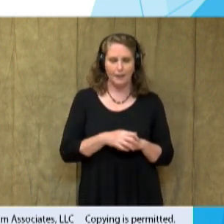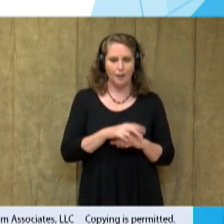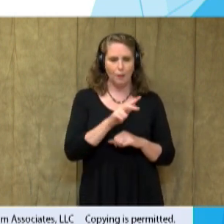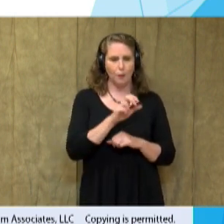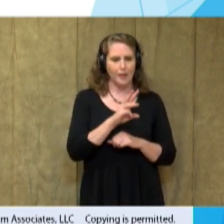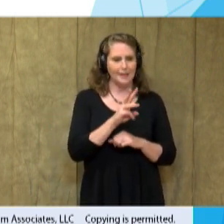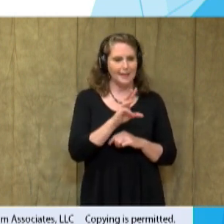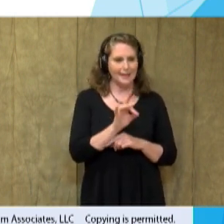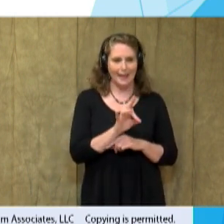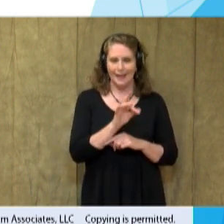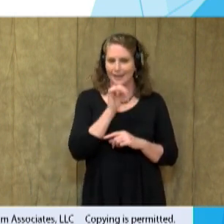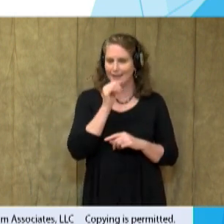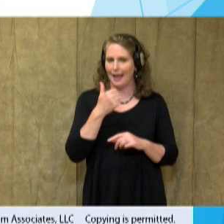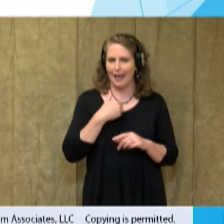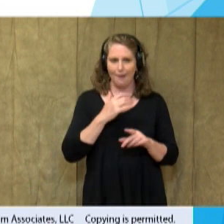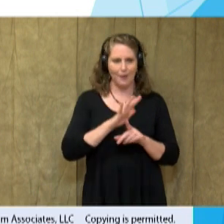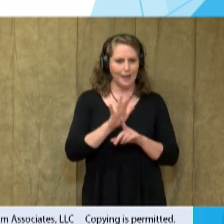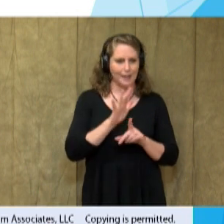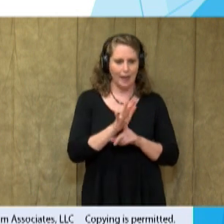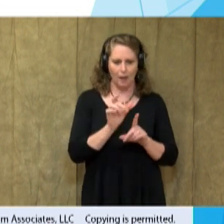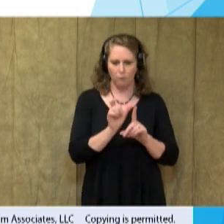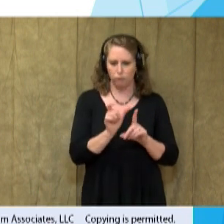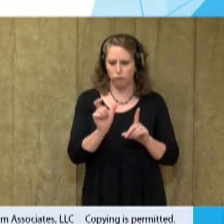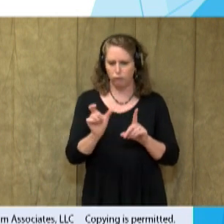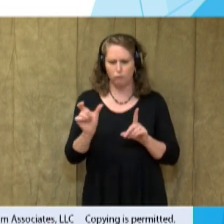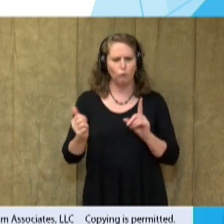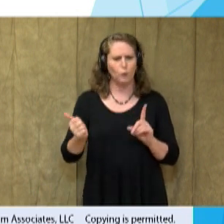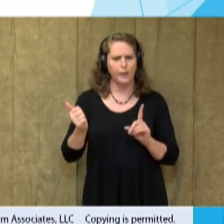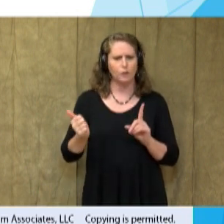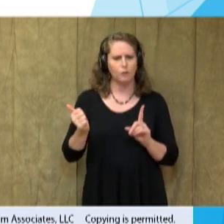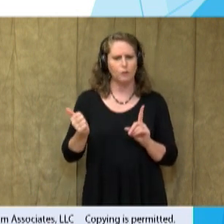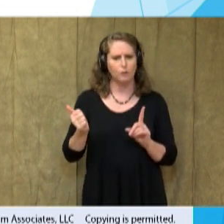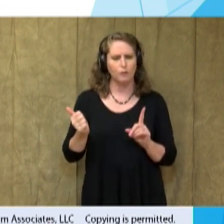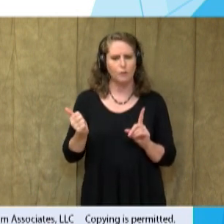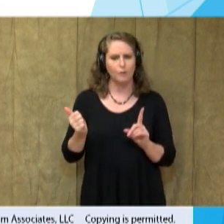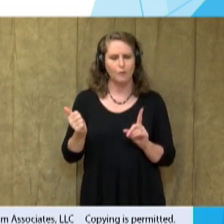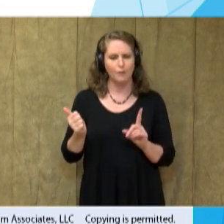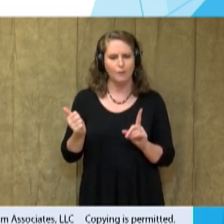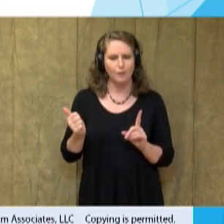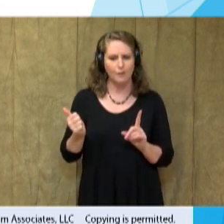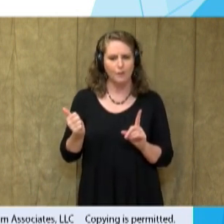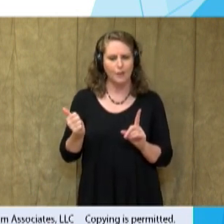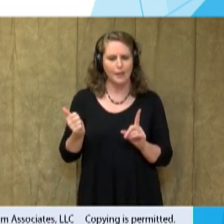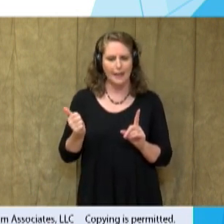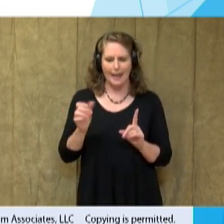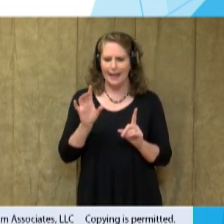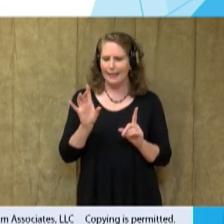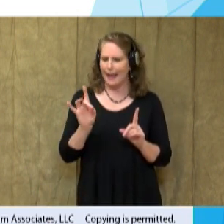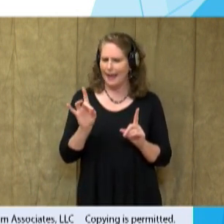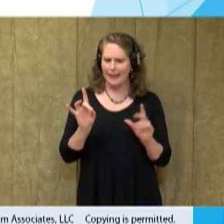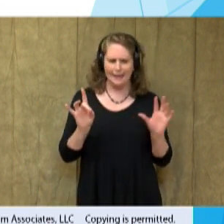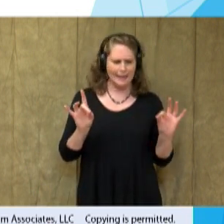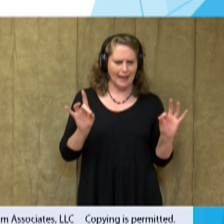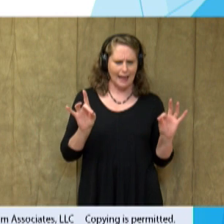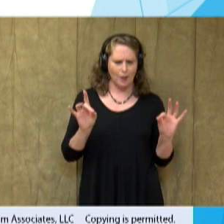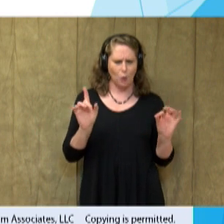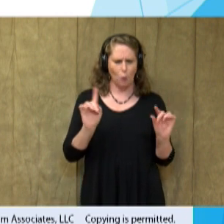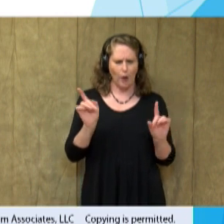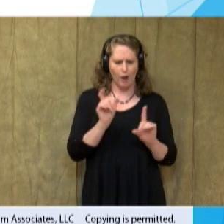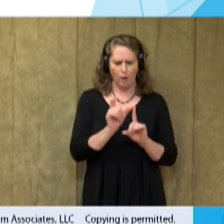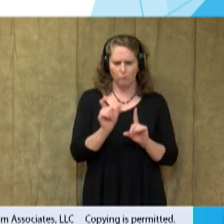to subtract 249 without regrouping. Well, where is the 8 and the 9? What place